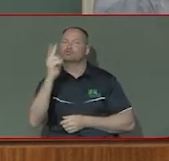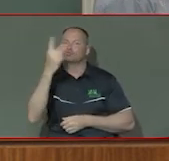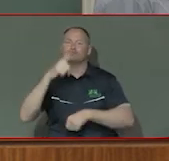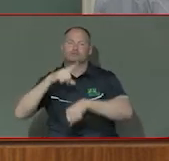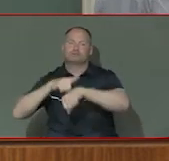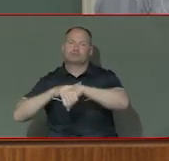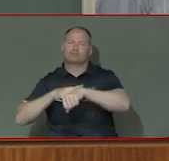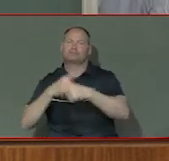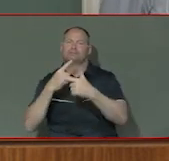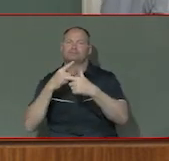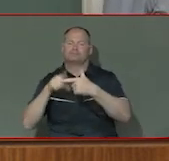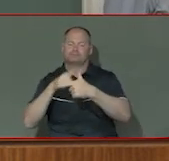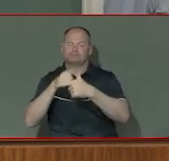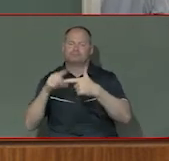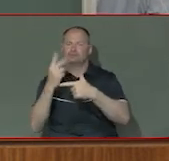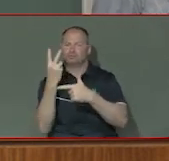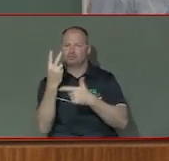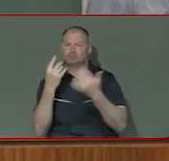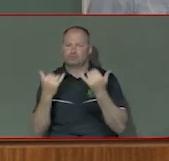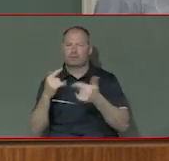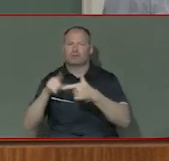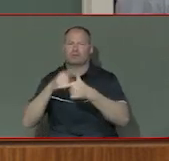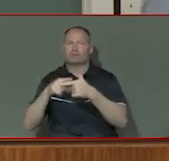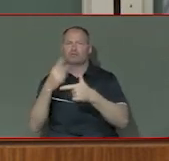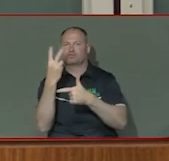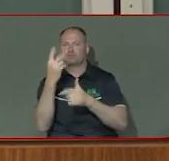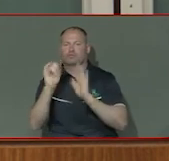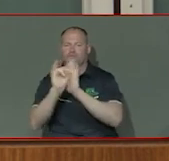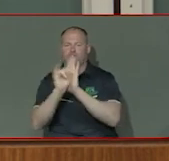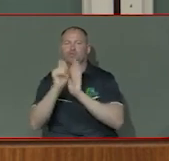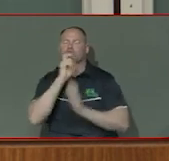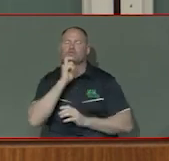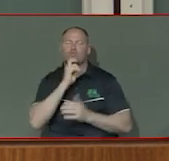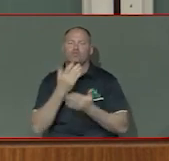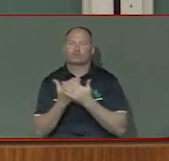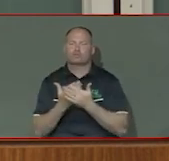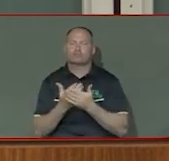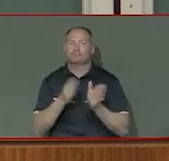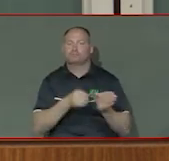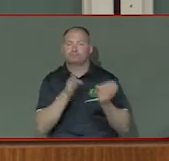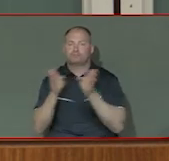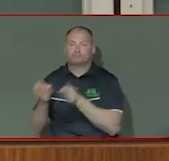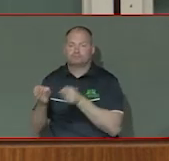in the diagram. So I use my double angle identity. The next one.